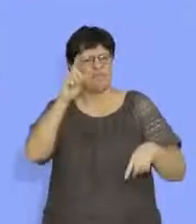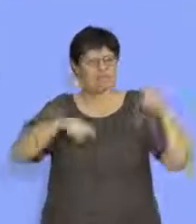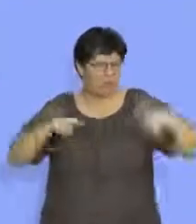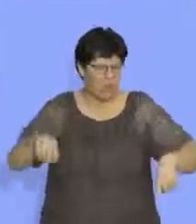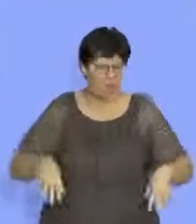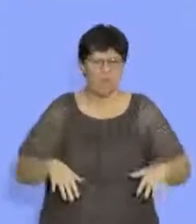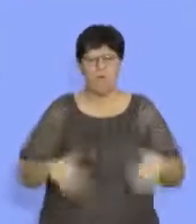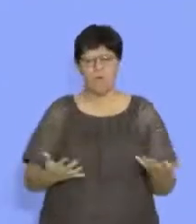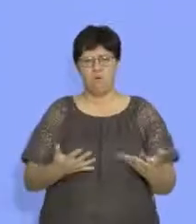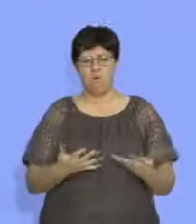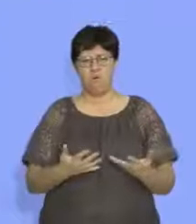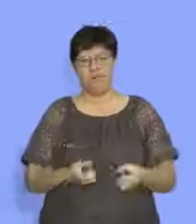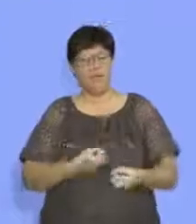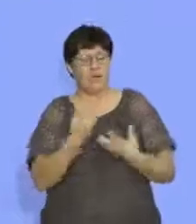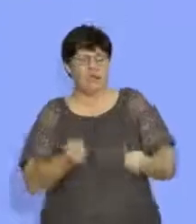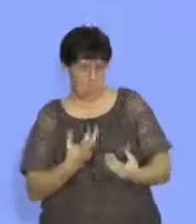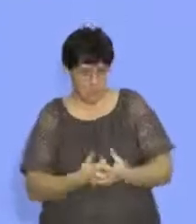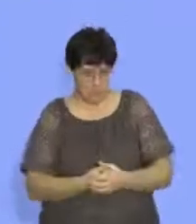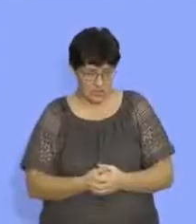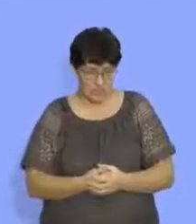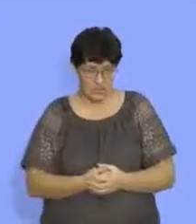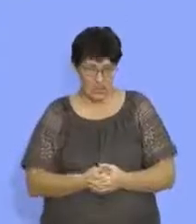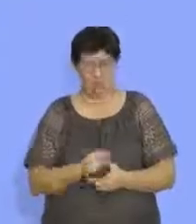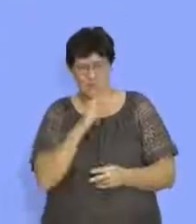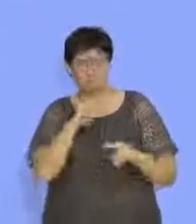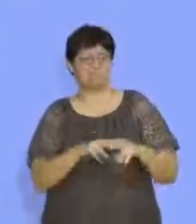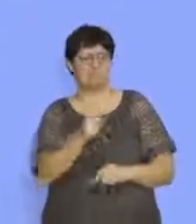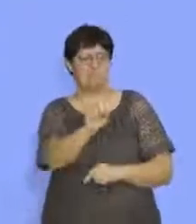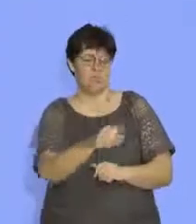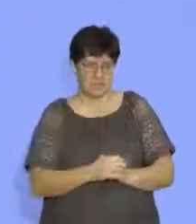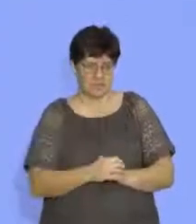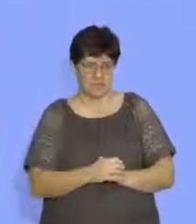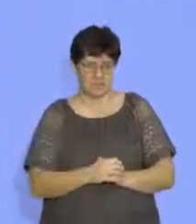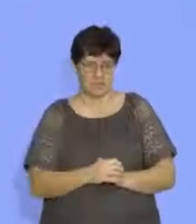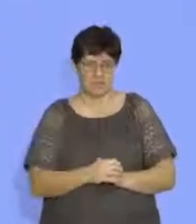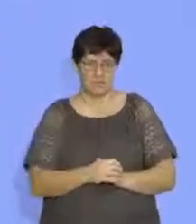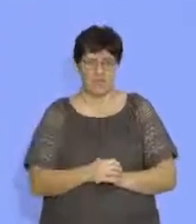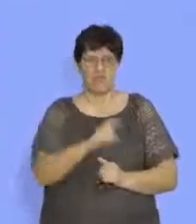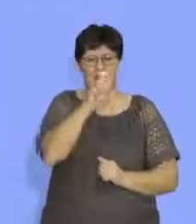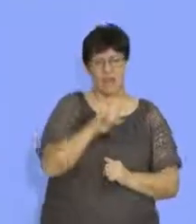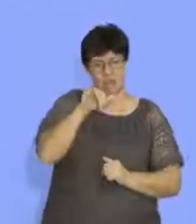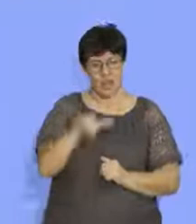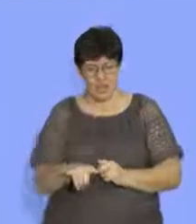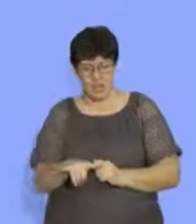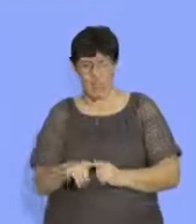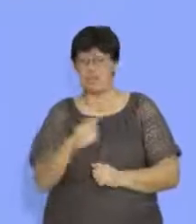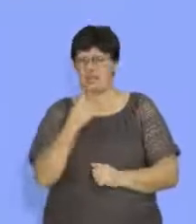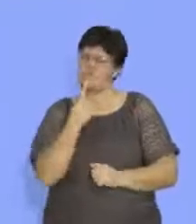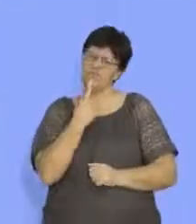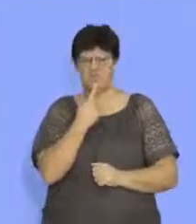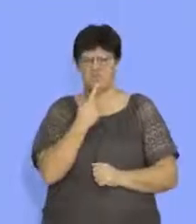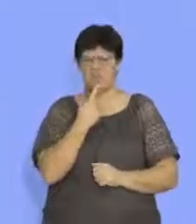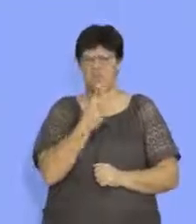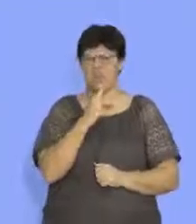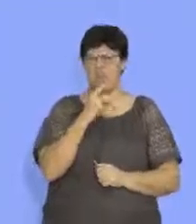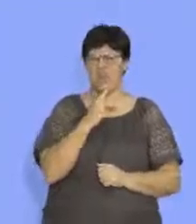give it either a variable or you make it an expression depending on what it is. So I've been using X and Y,